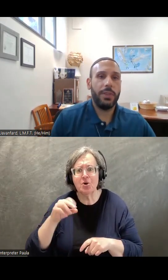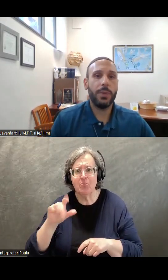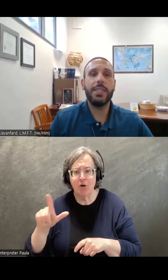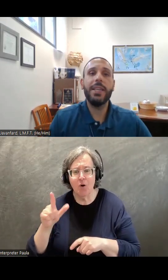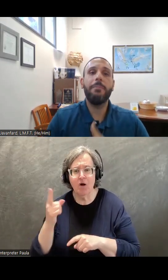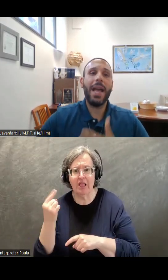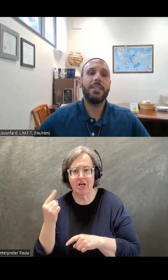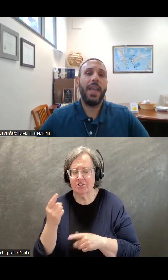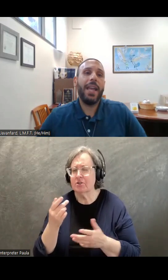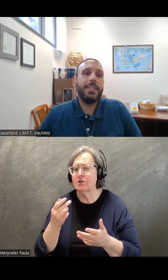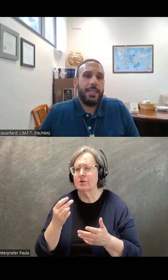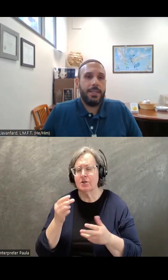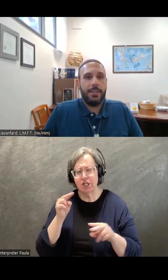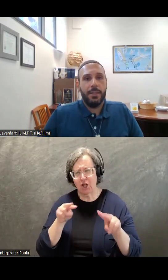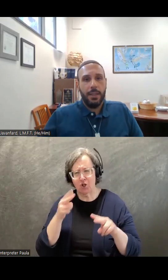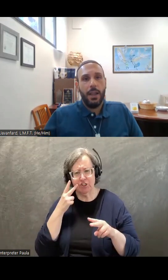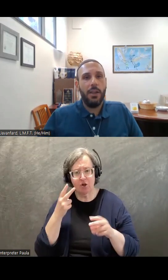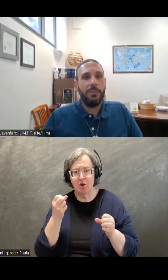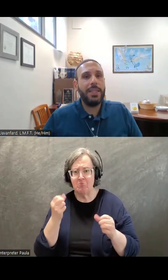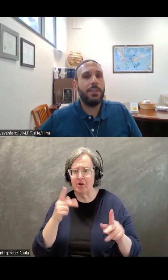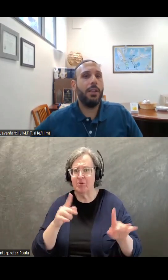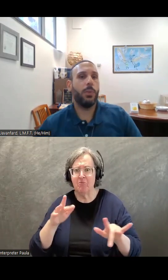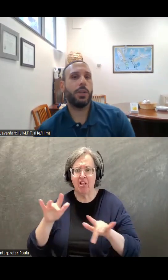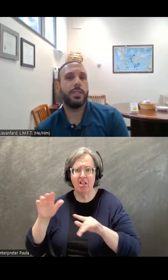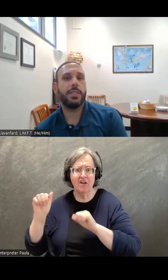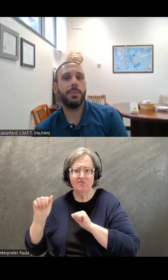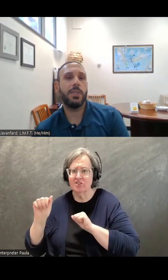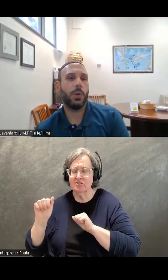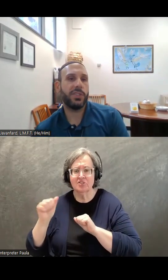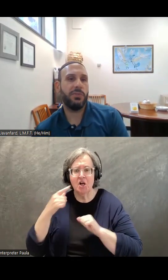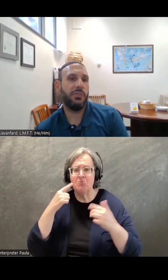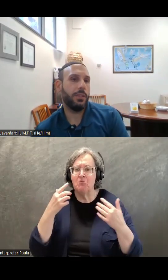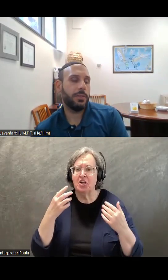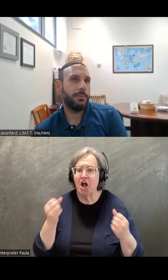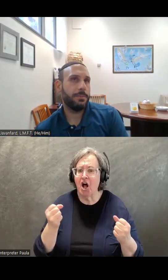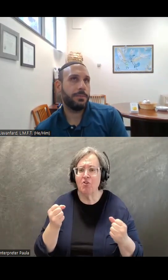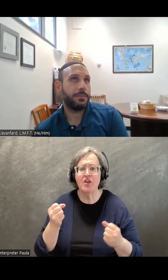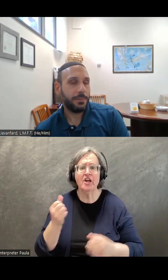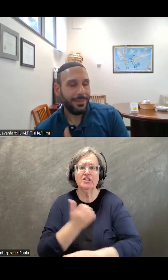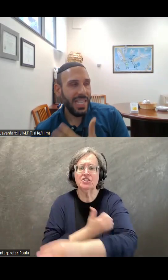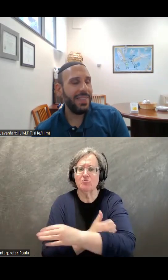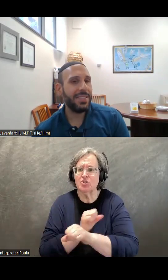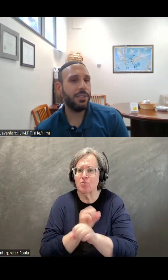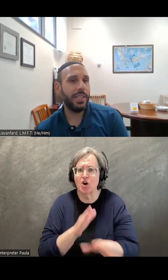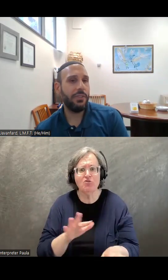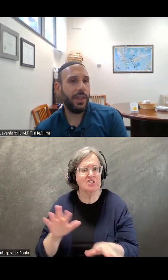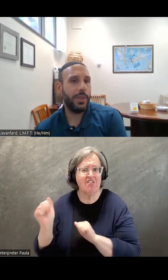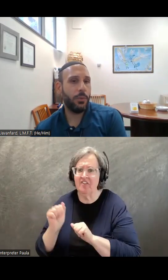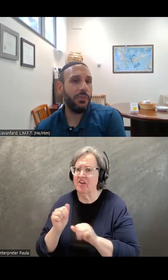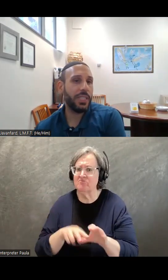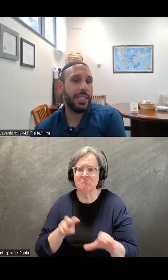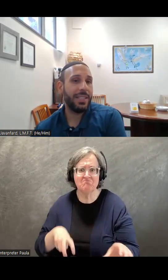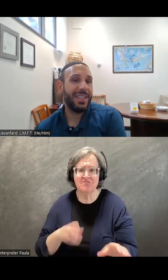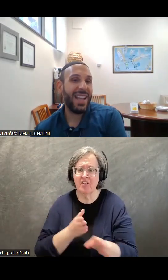saw that they were seeing a massive exodus of mental health workers and substance workers from the field. In that survey, they found